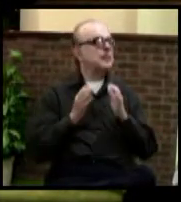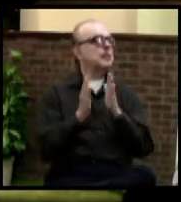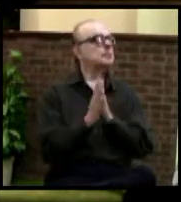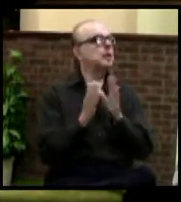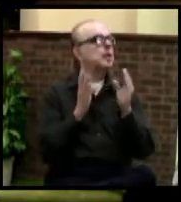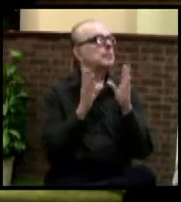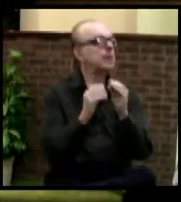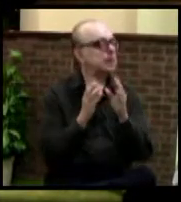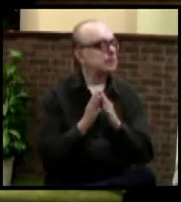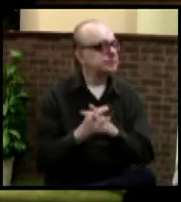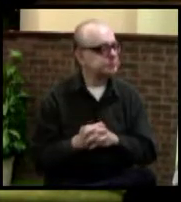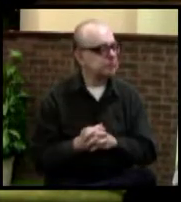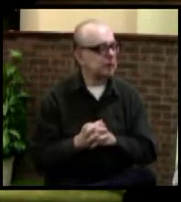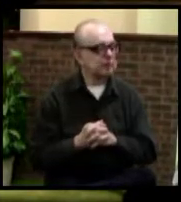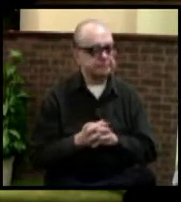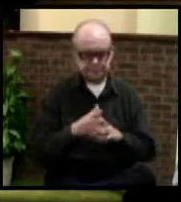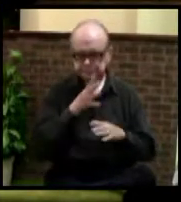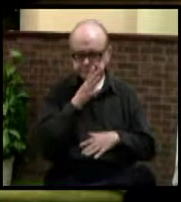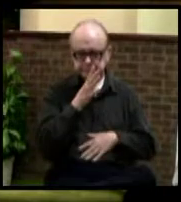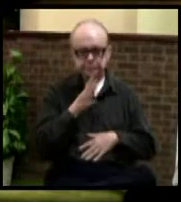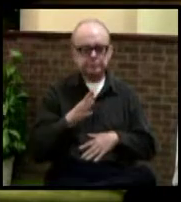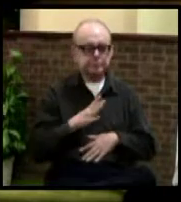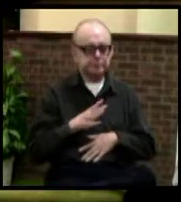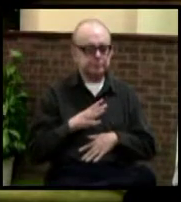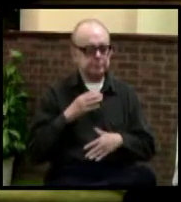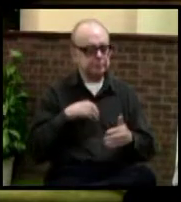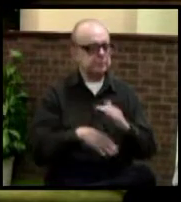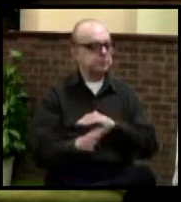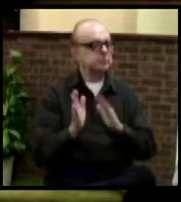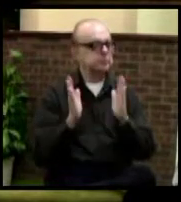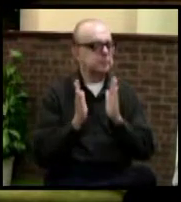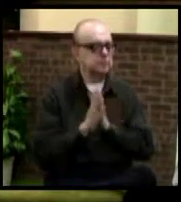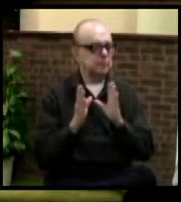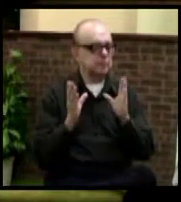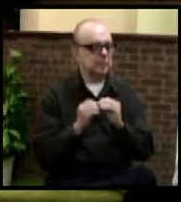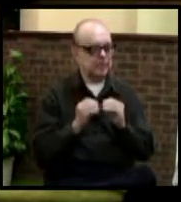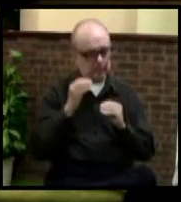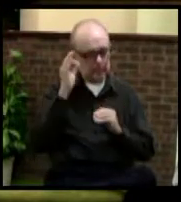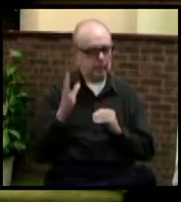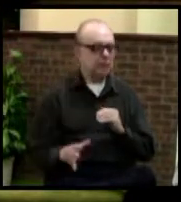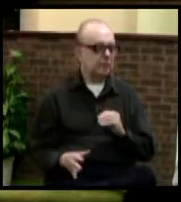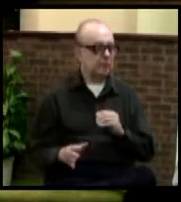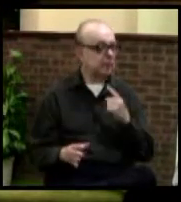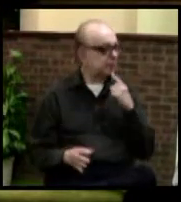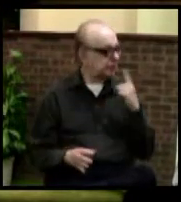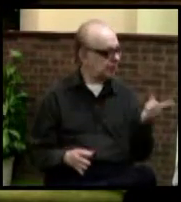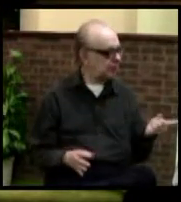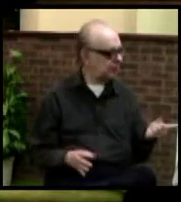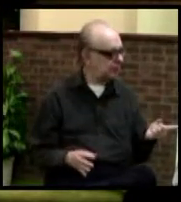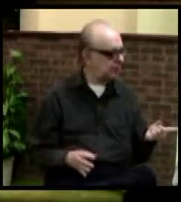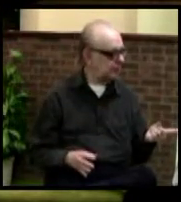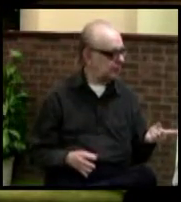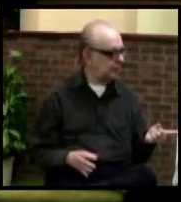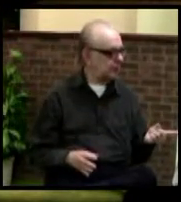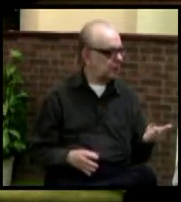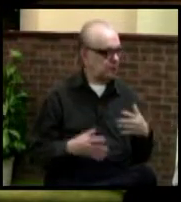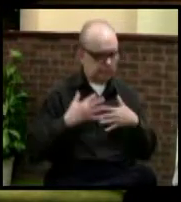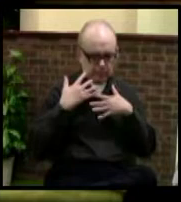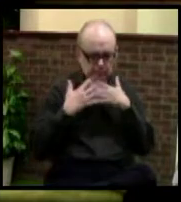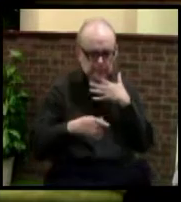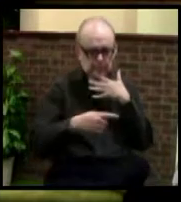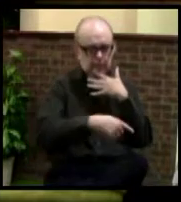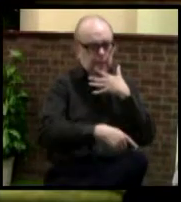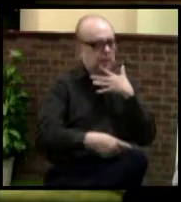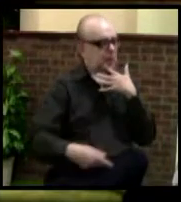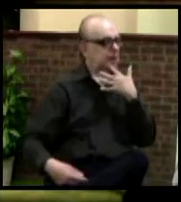prayer meeting. She walks in to the prayer meeting, and the preacher, Brother Russell, said that she was bleeding from her